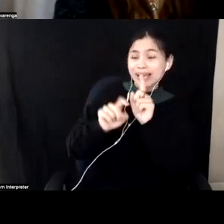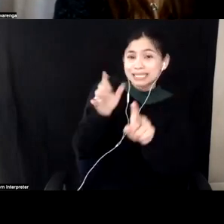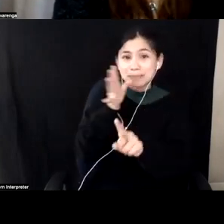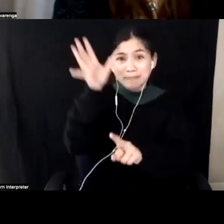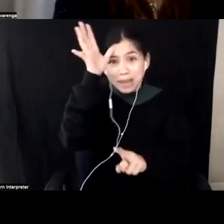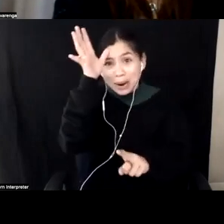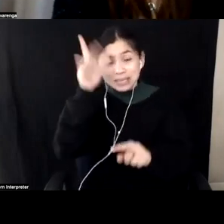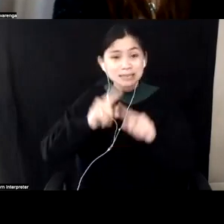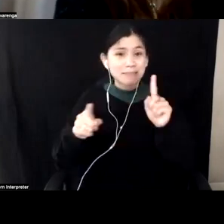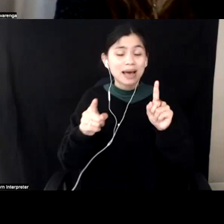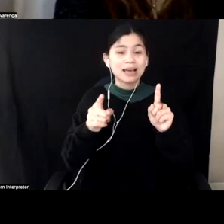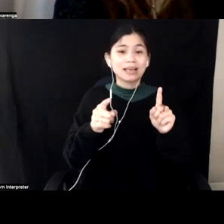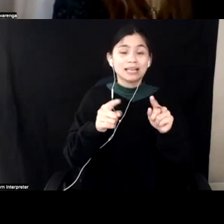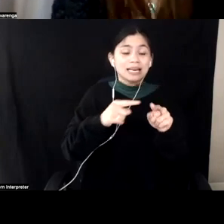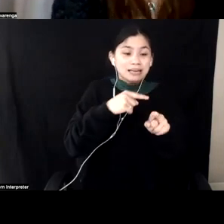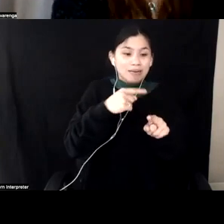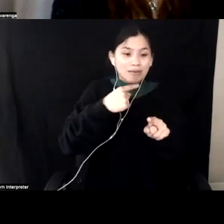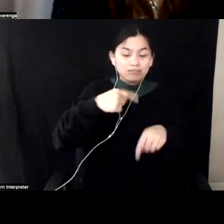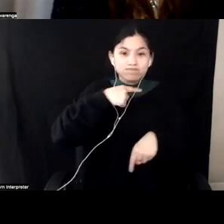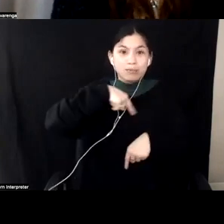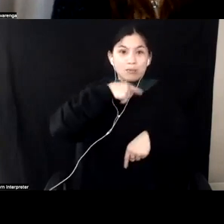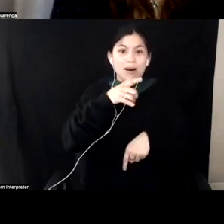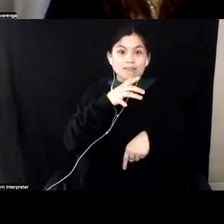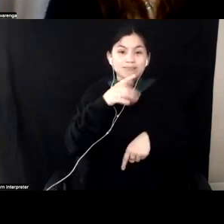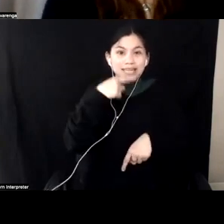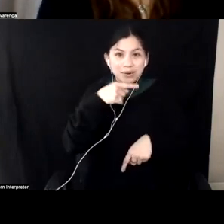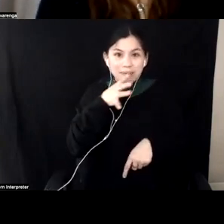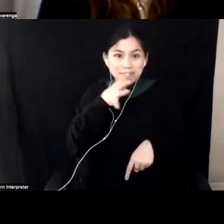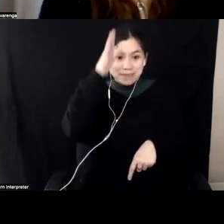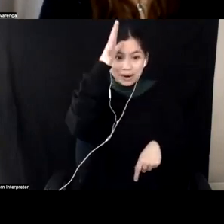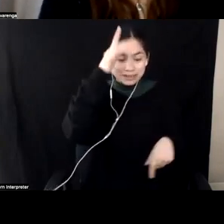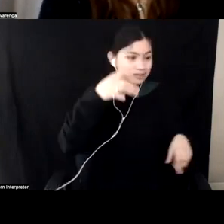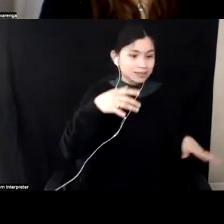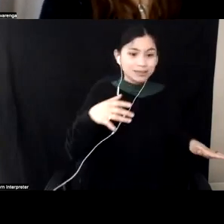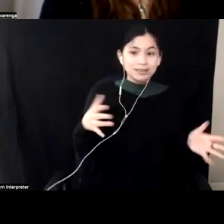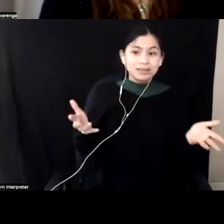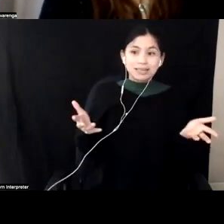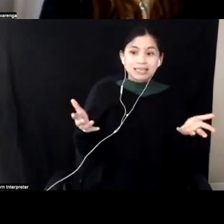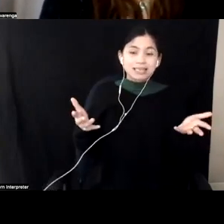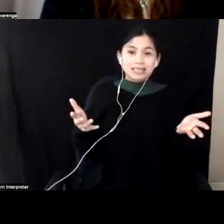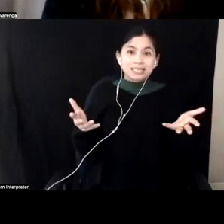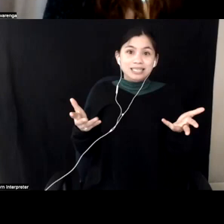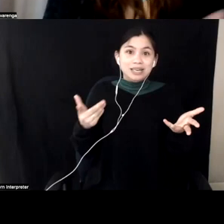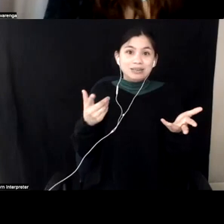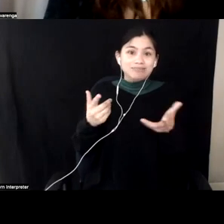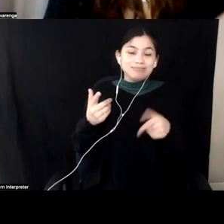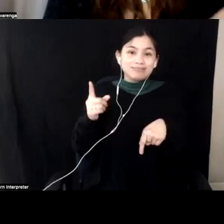cannot, especially as hearing parents, we aren't able to